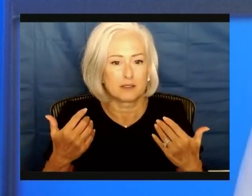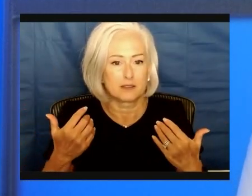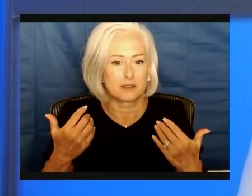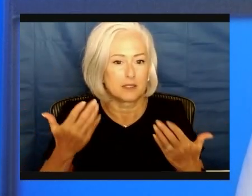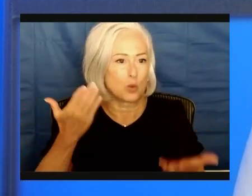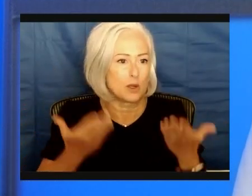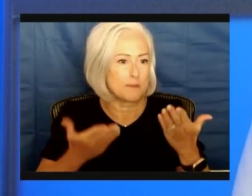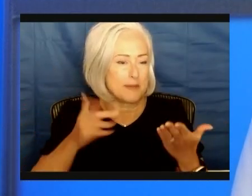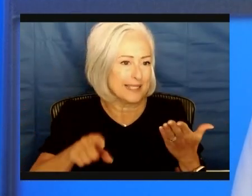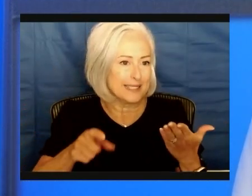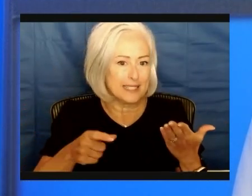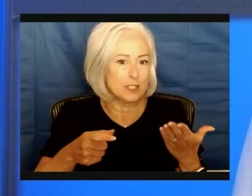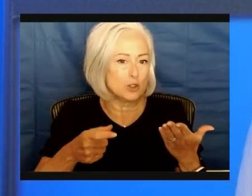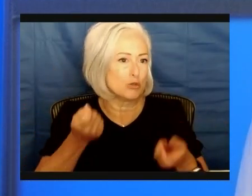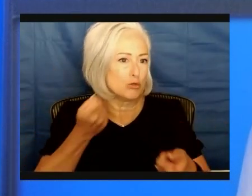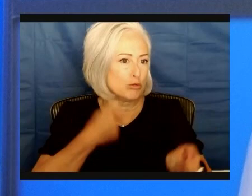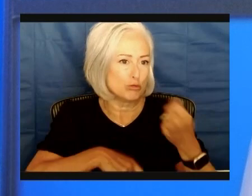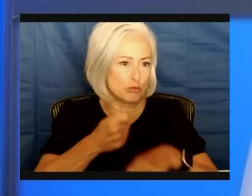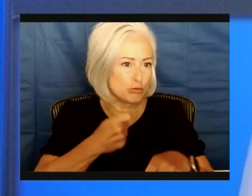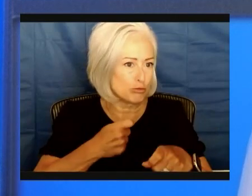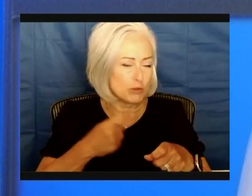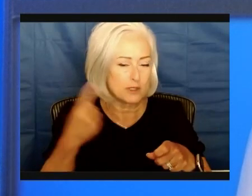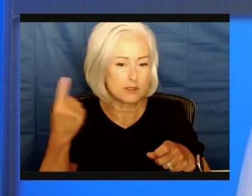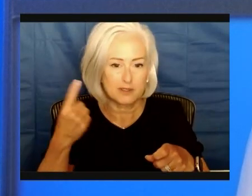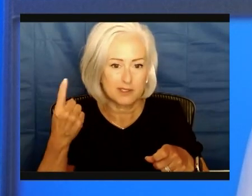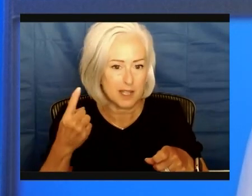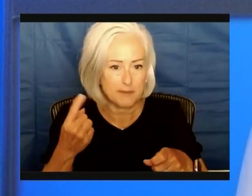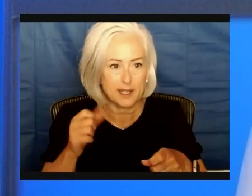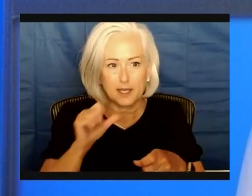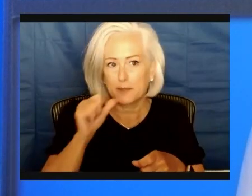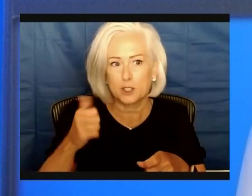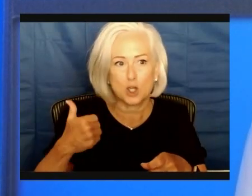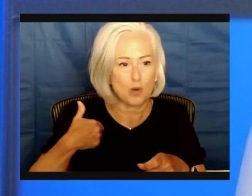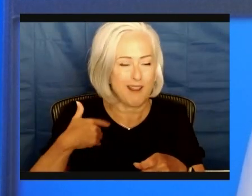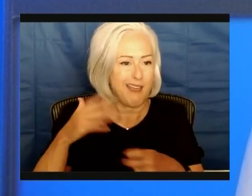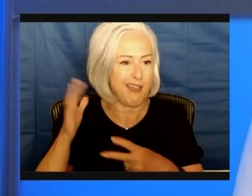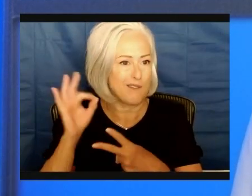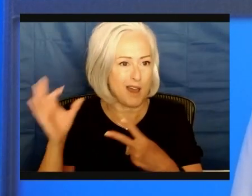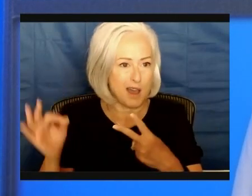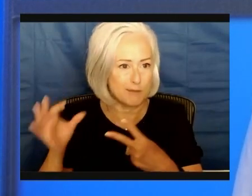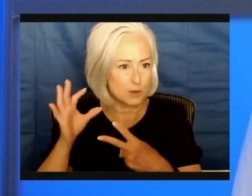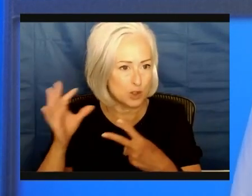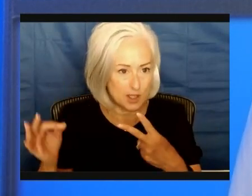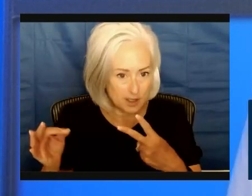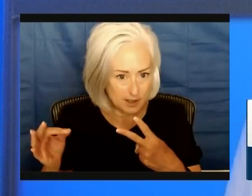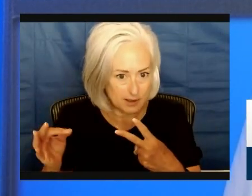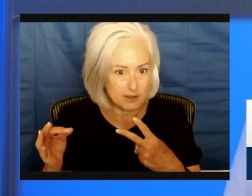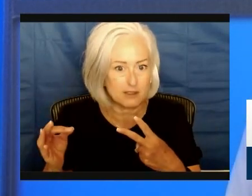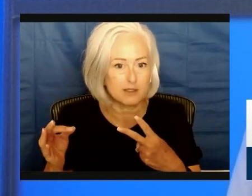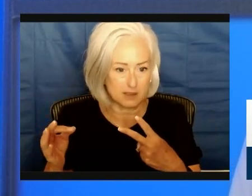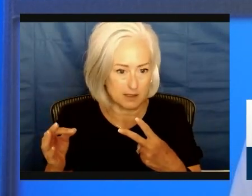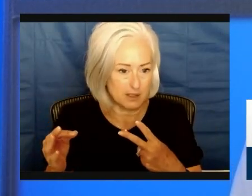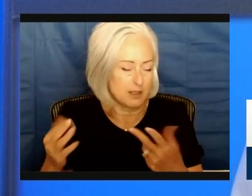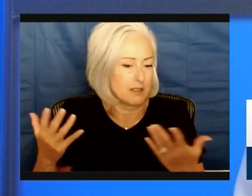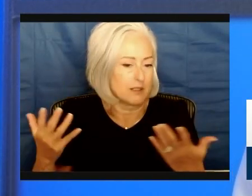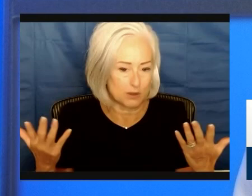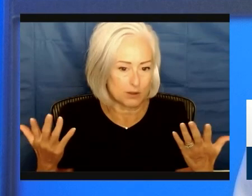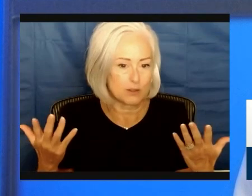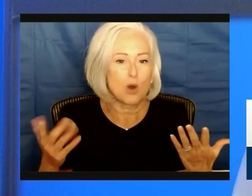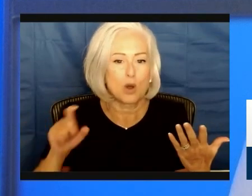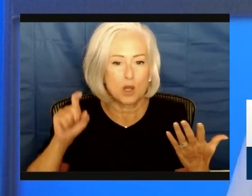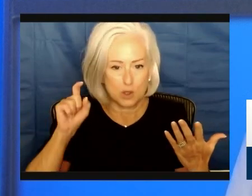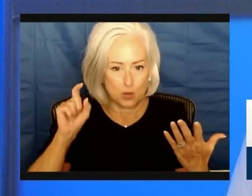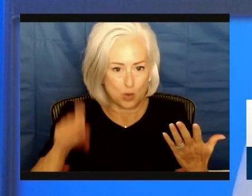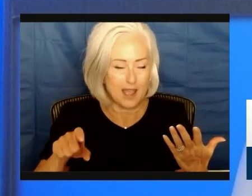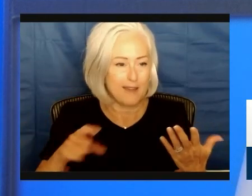to the other, but you will not have those options in our setup, and you have to go with what you have as the